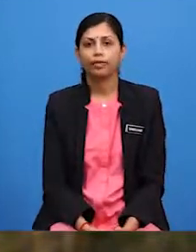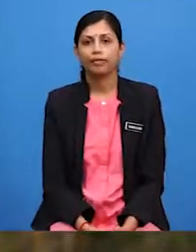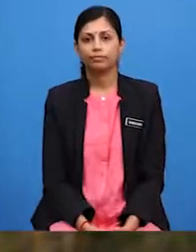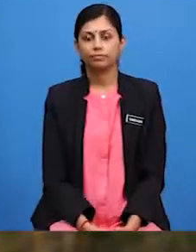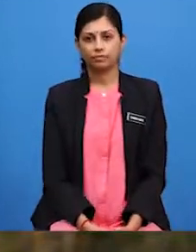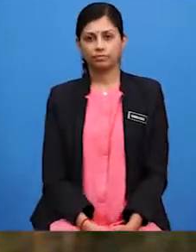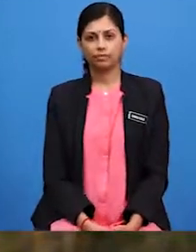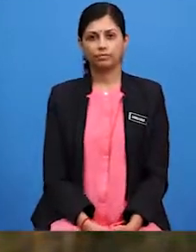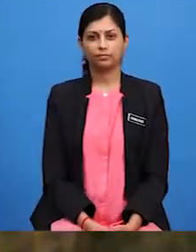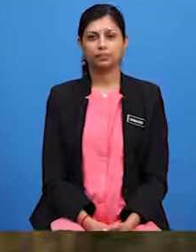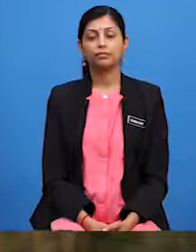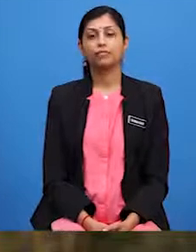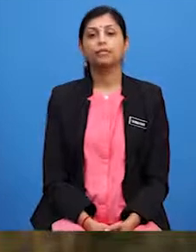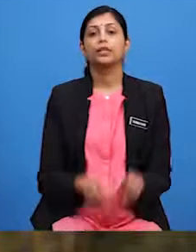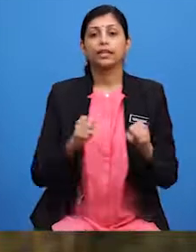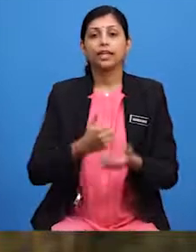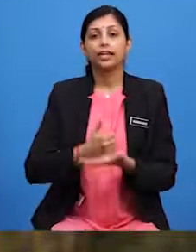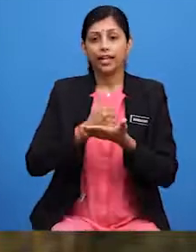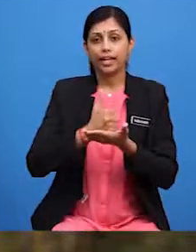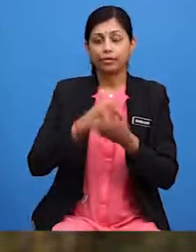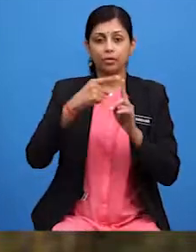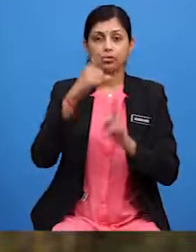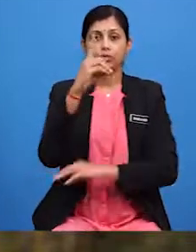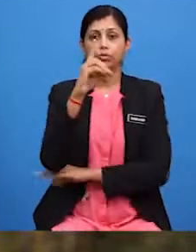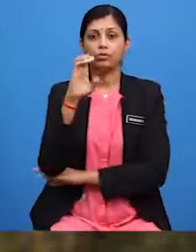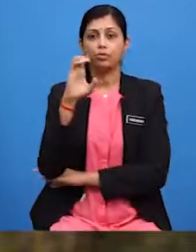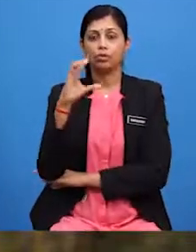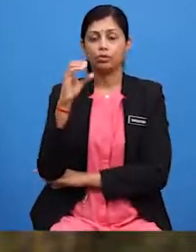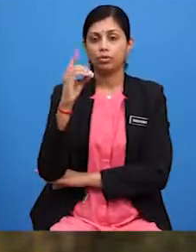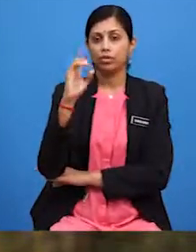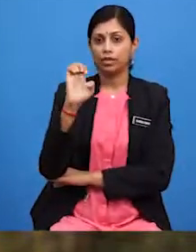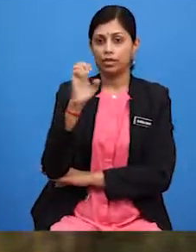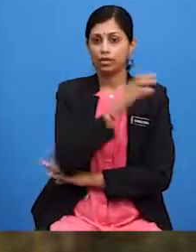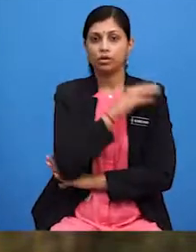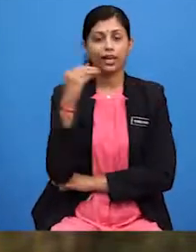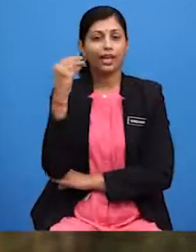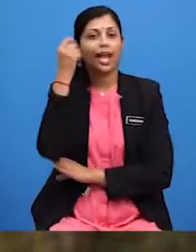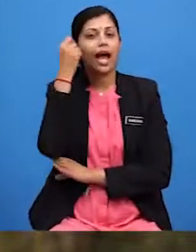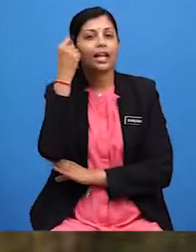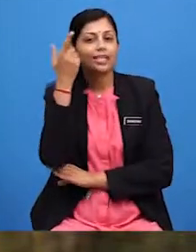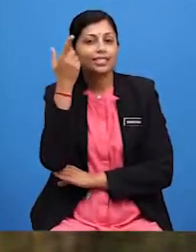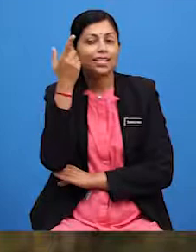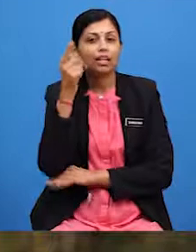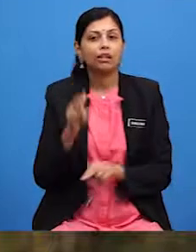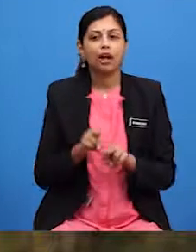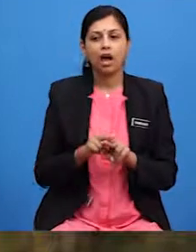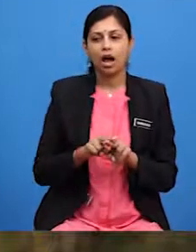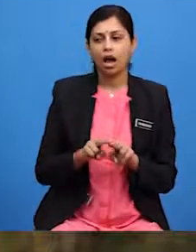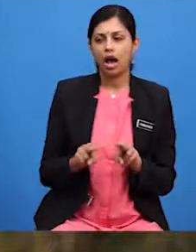can help you to decode pronouns and understand unfamiliar